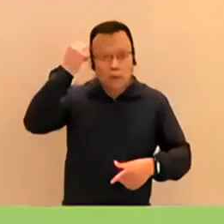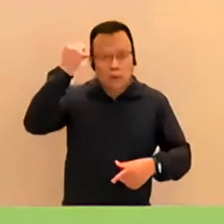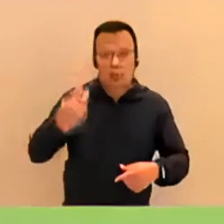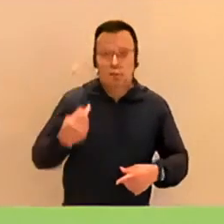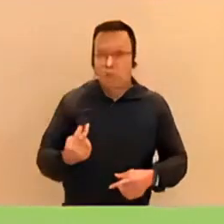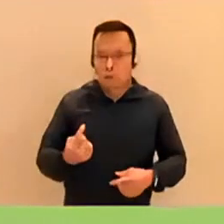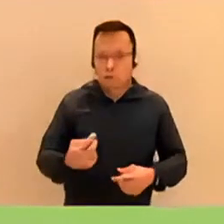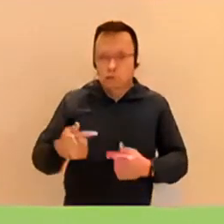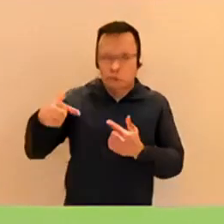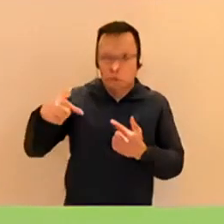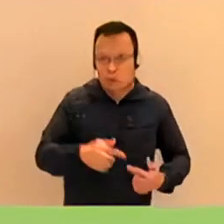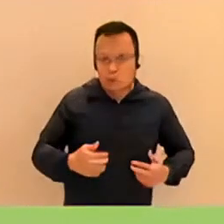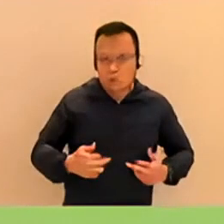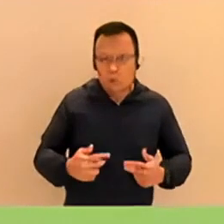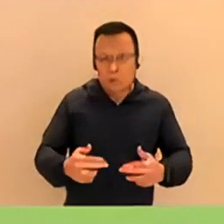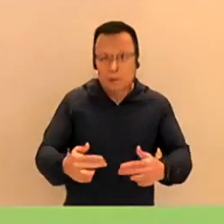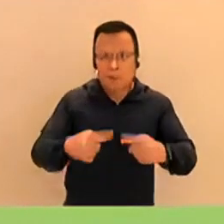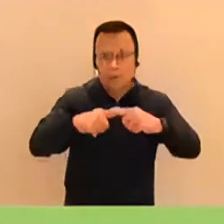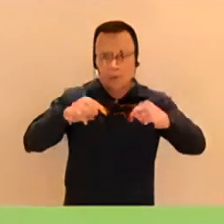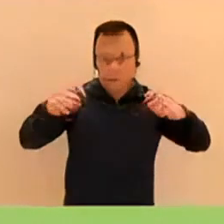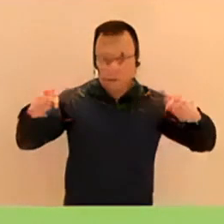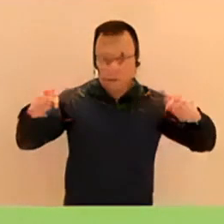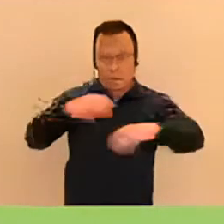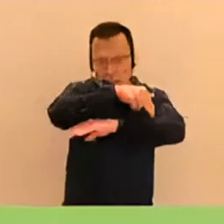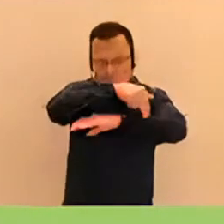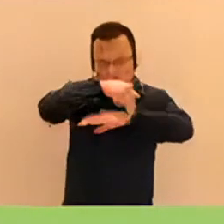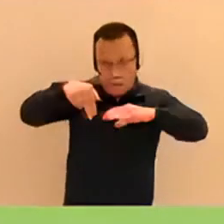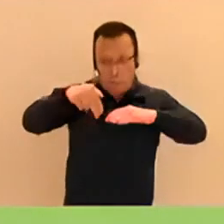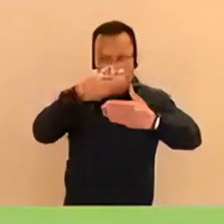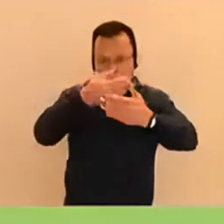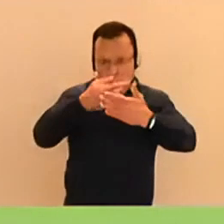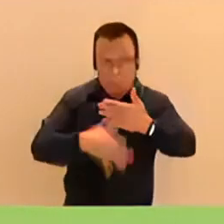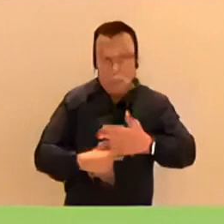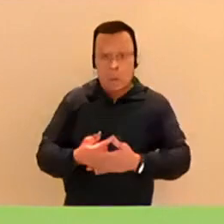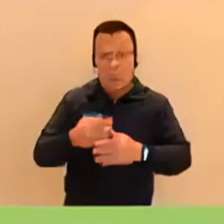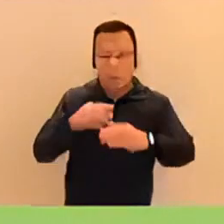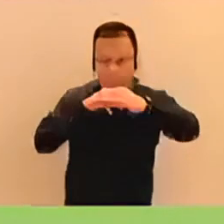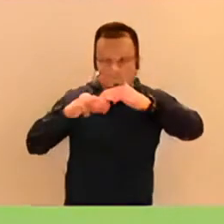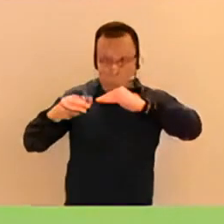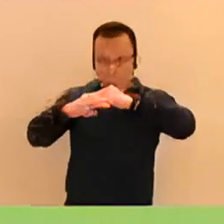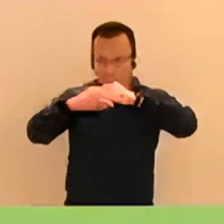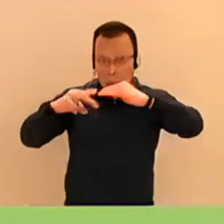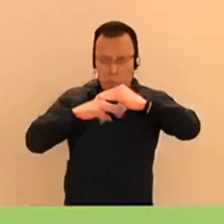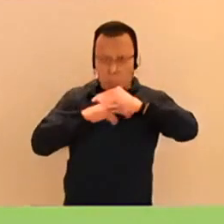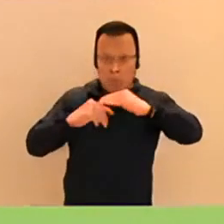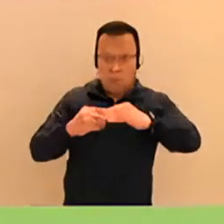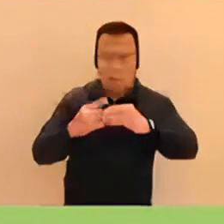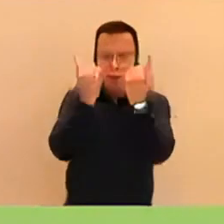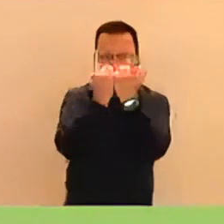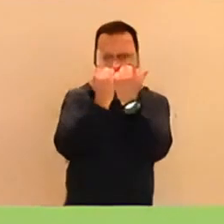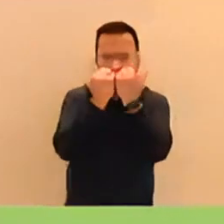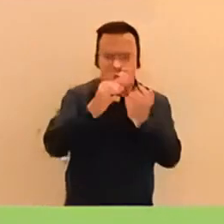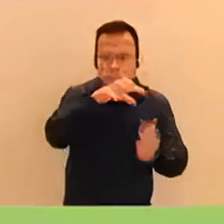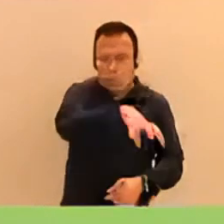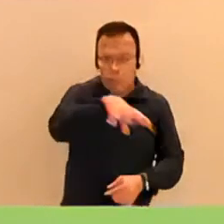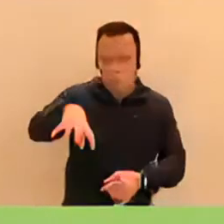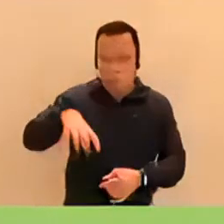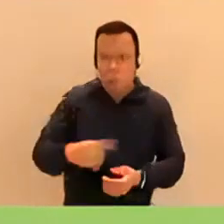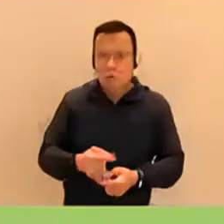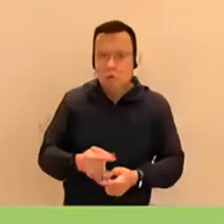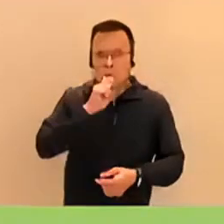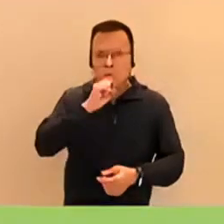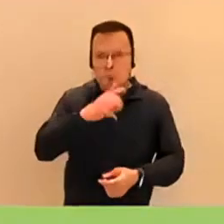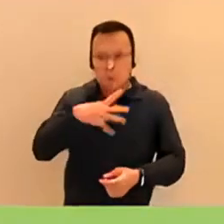adopted, which are applicable to both the Chau artificial islands and the Loving Metropolis. Now, first of all,